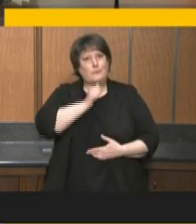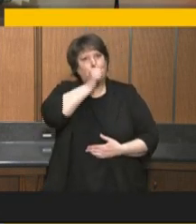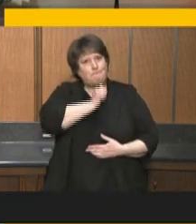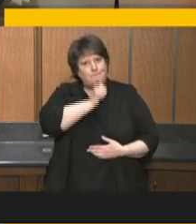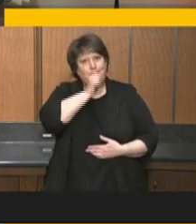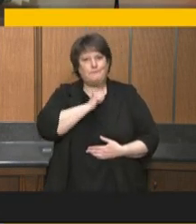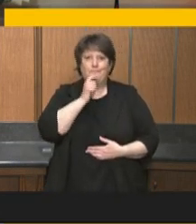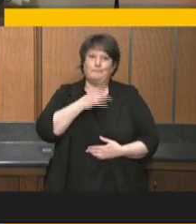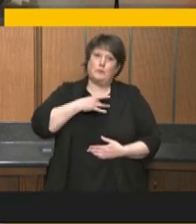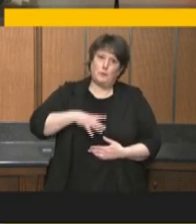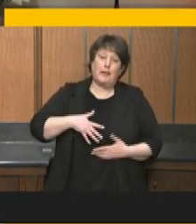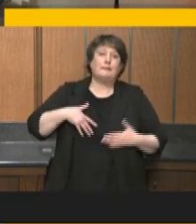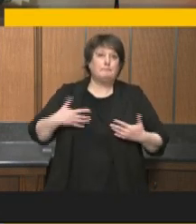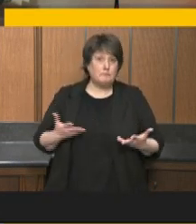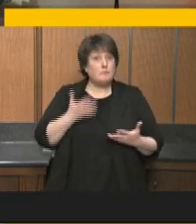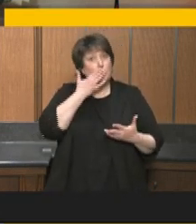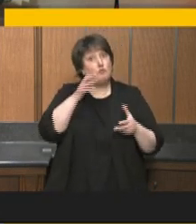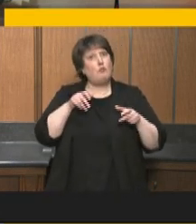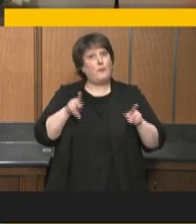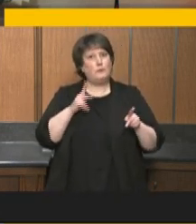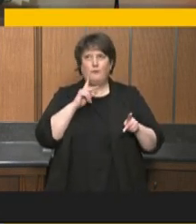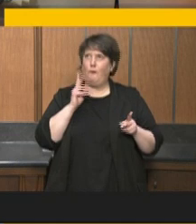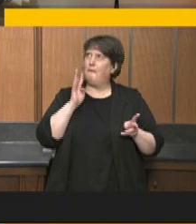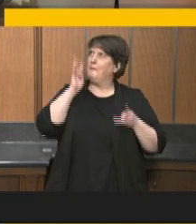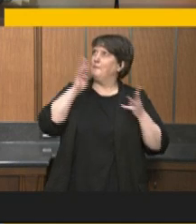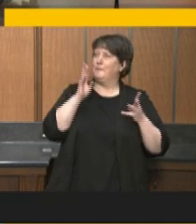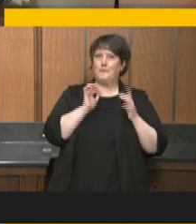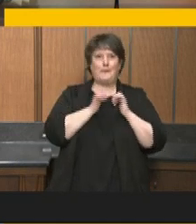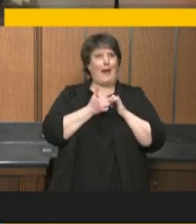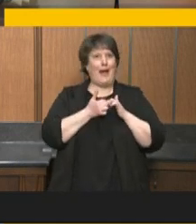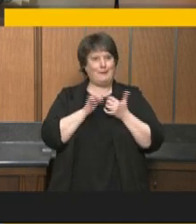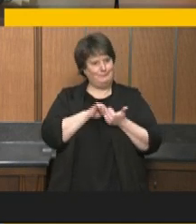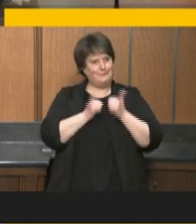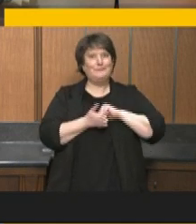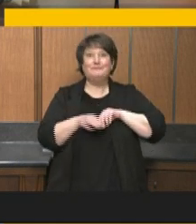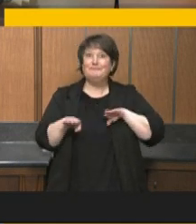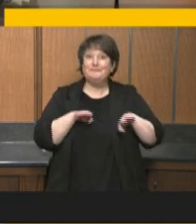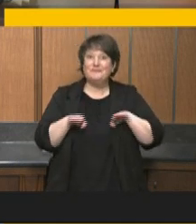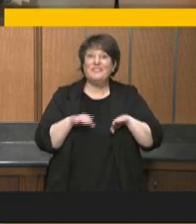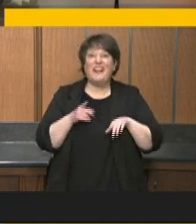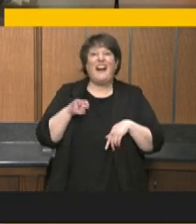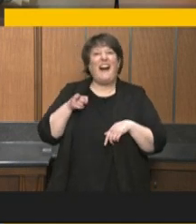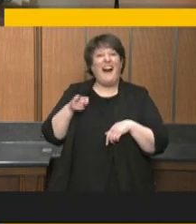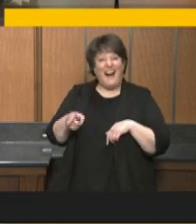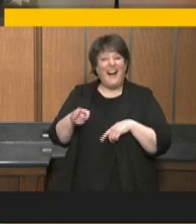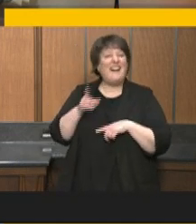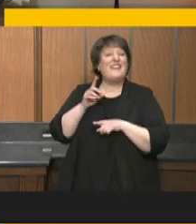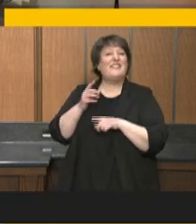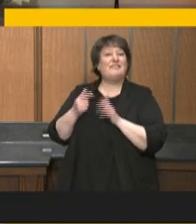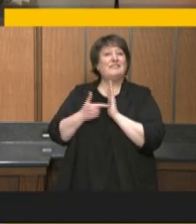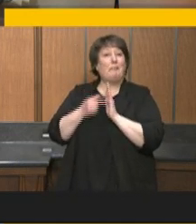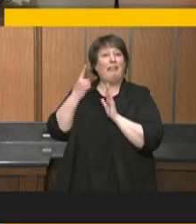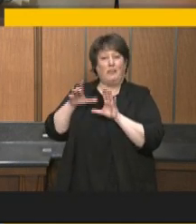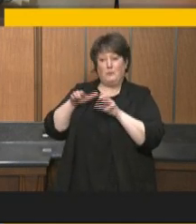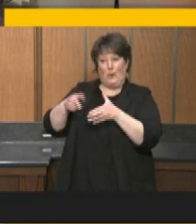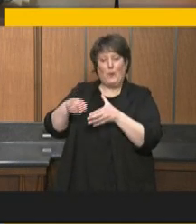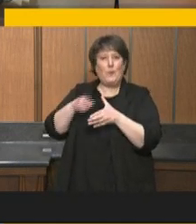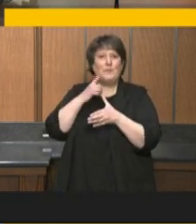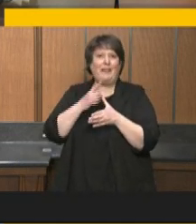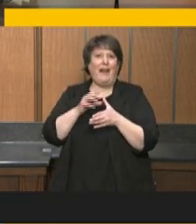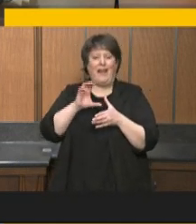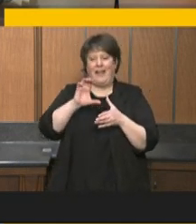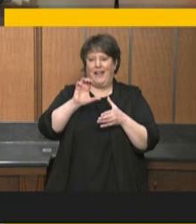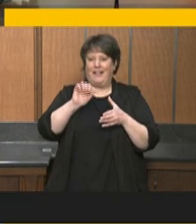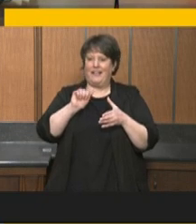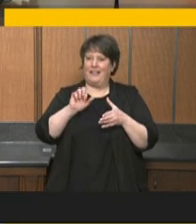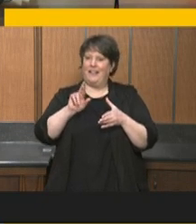is an opportunity to get creative. Like Canadians who created the caremongering trend, an isolate for love